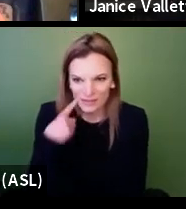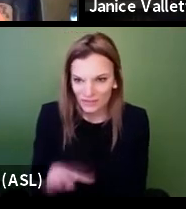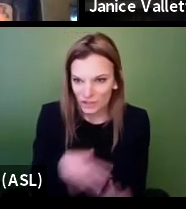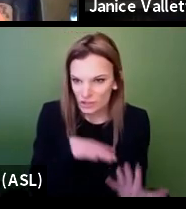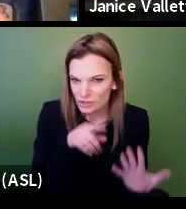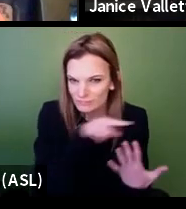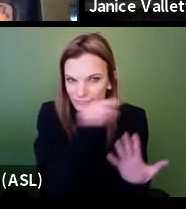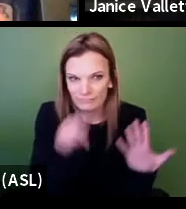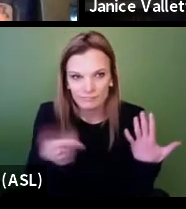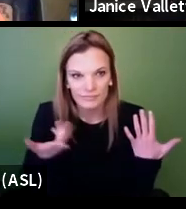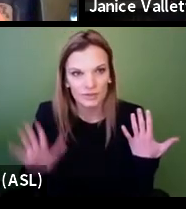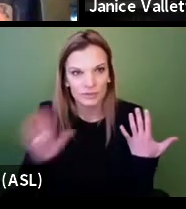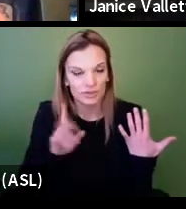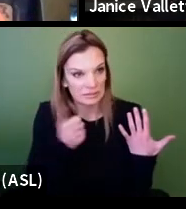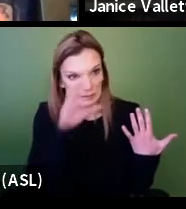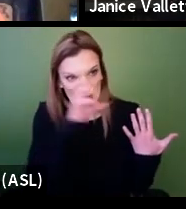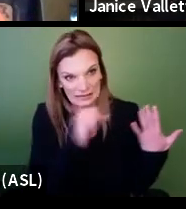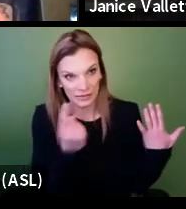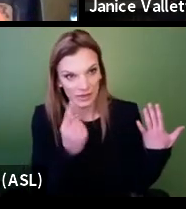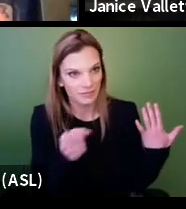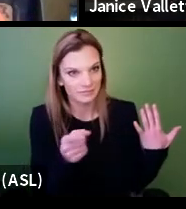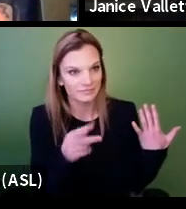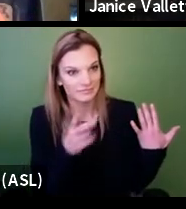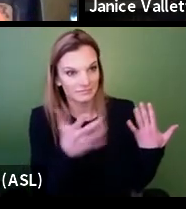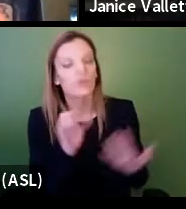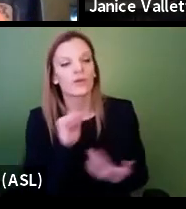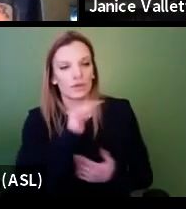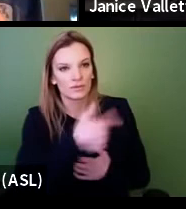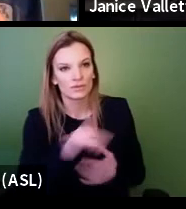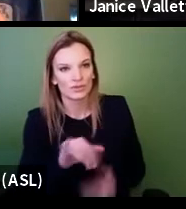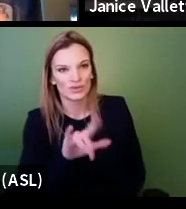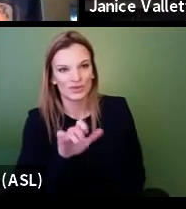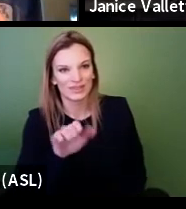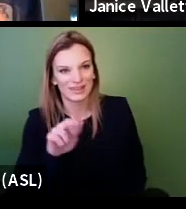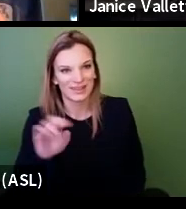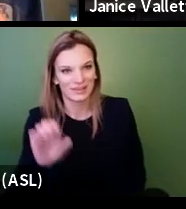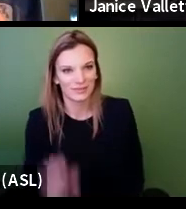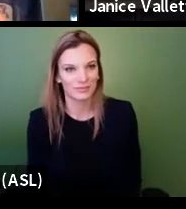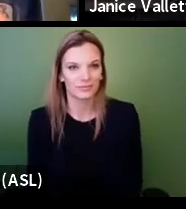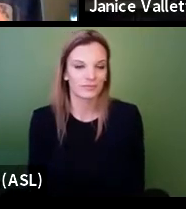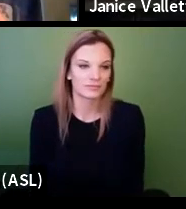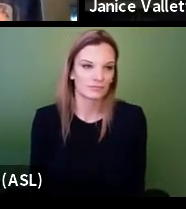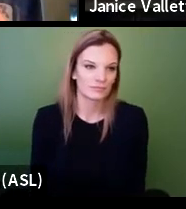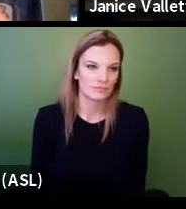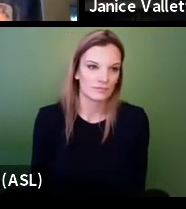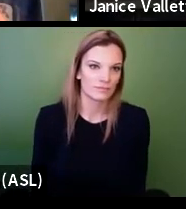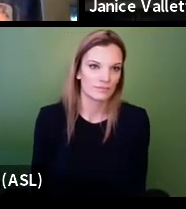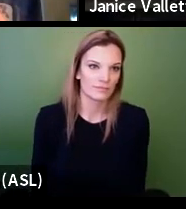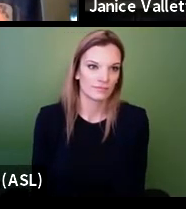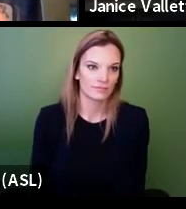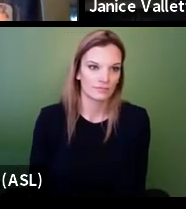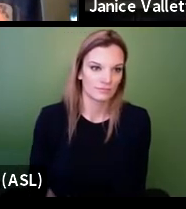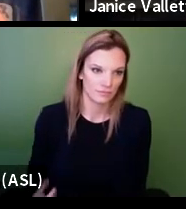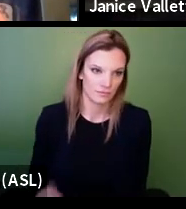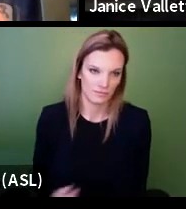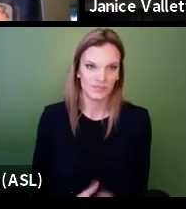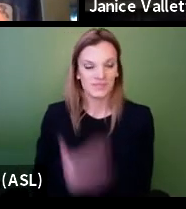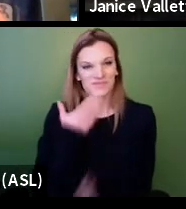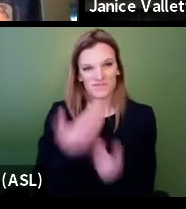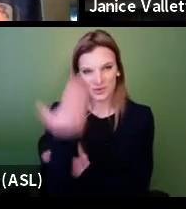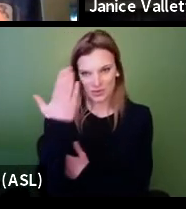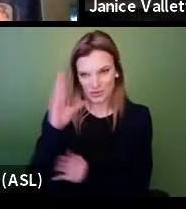anybody? And then I'll go to Julianne. Good morning